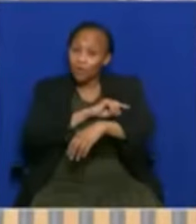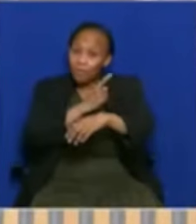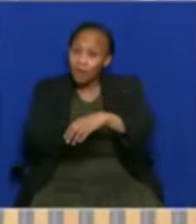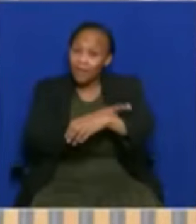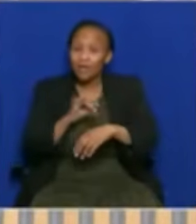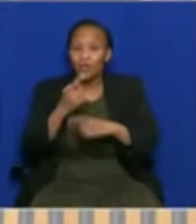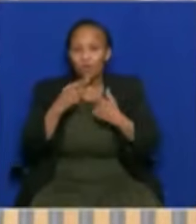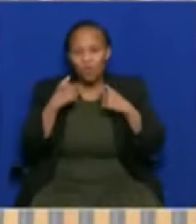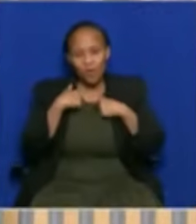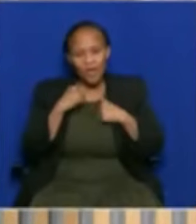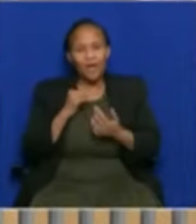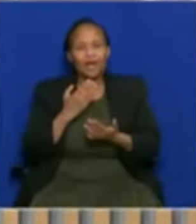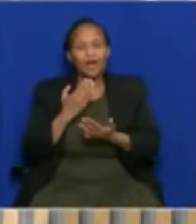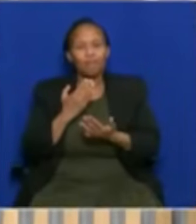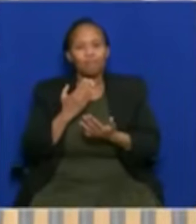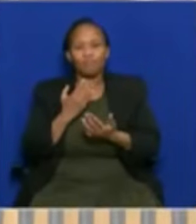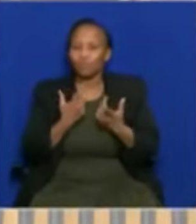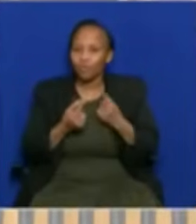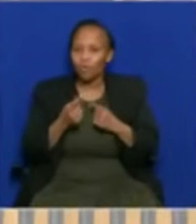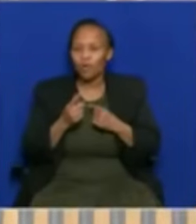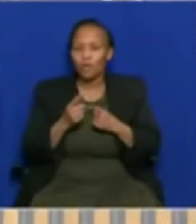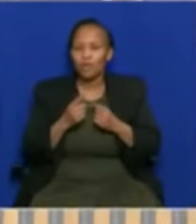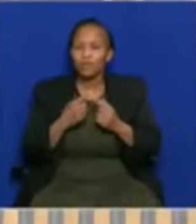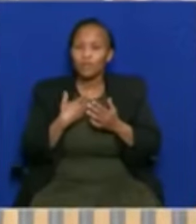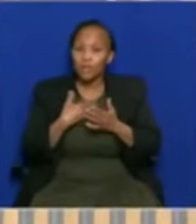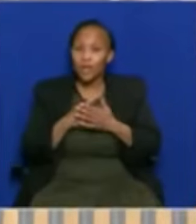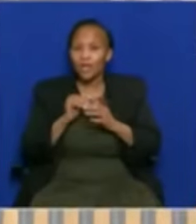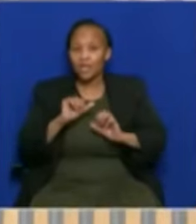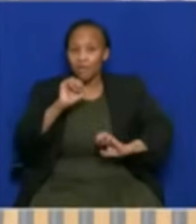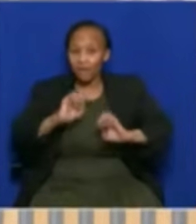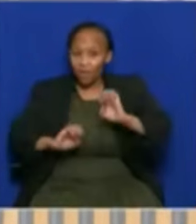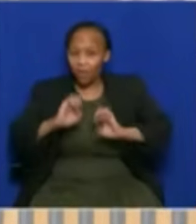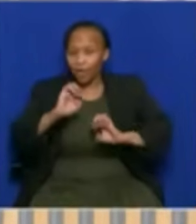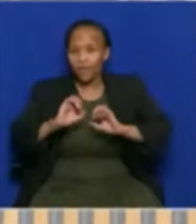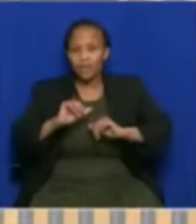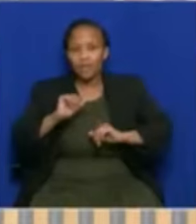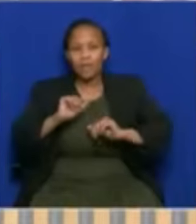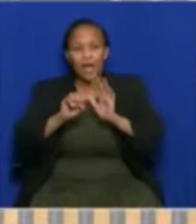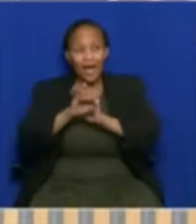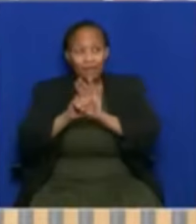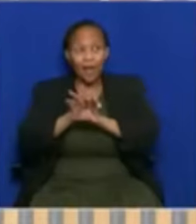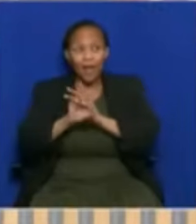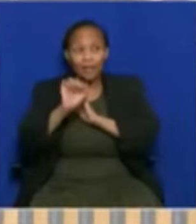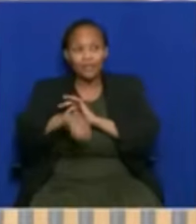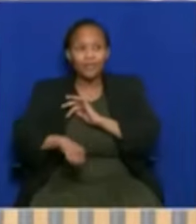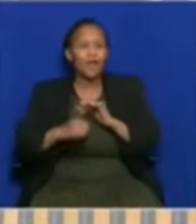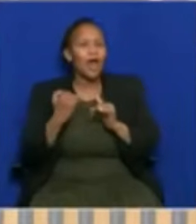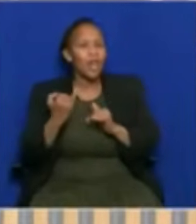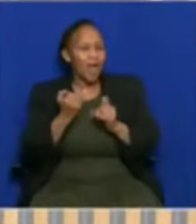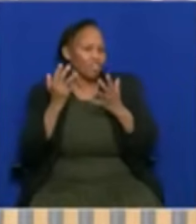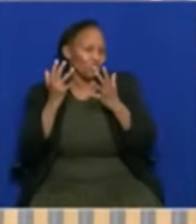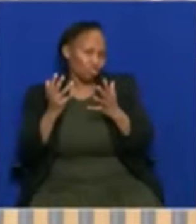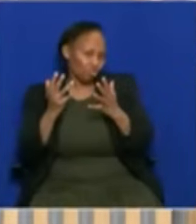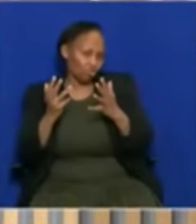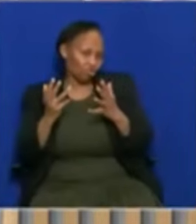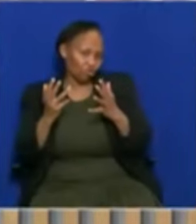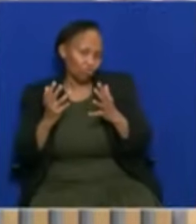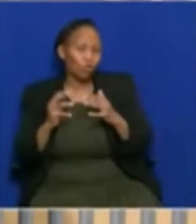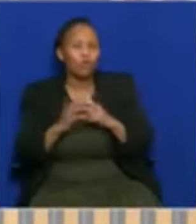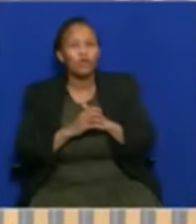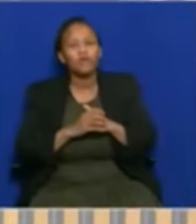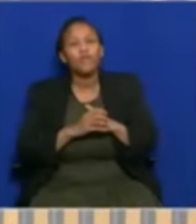to evaluate an advert like this and say they should not have had, they should not have opened it to a